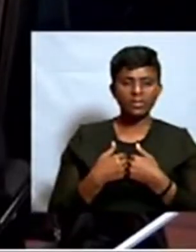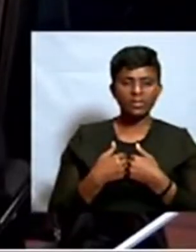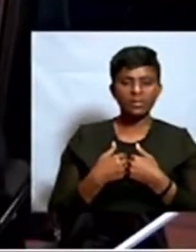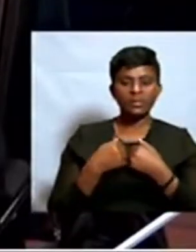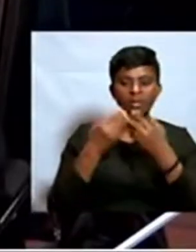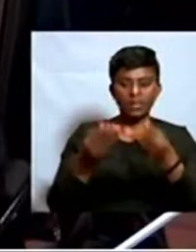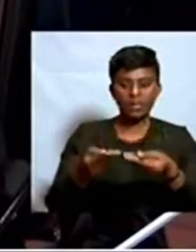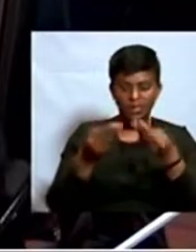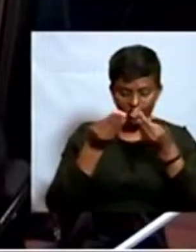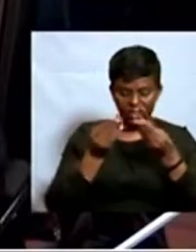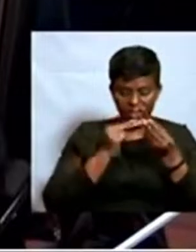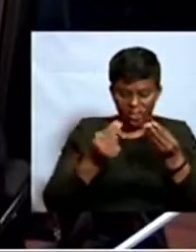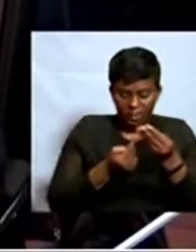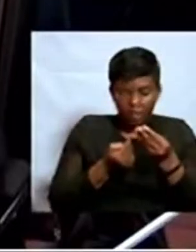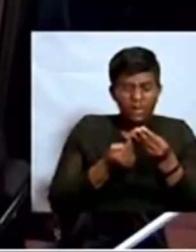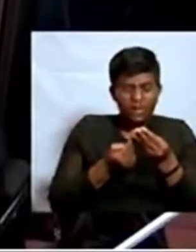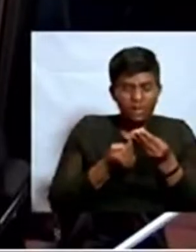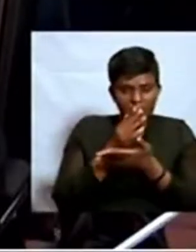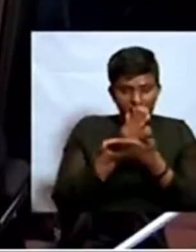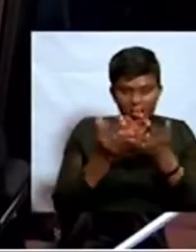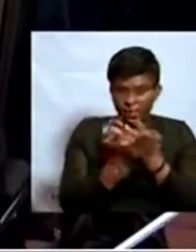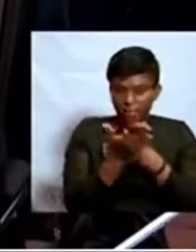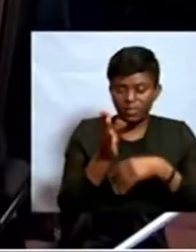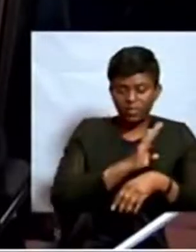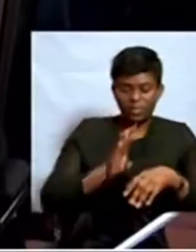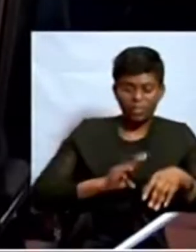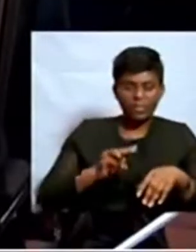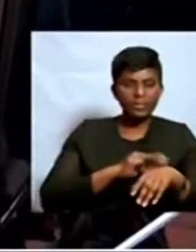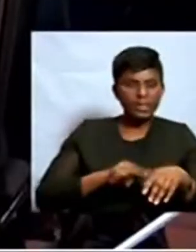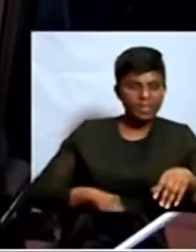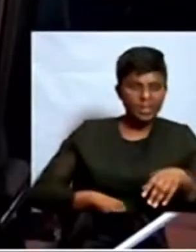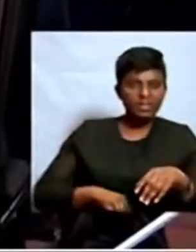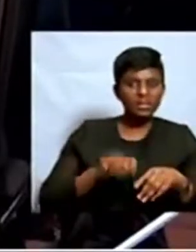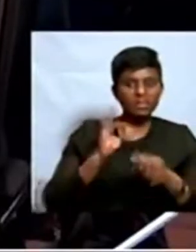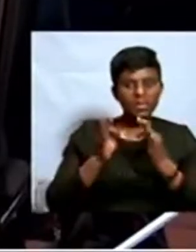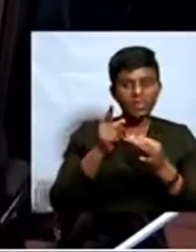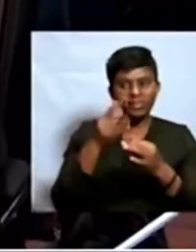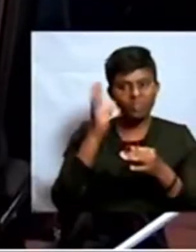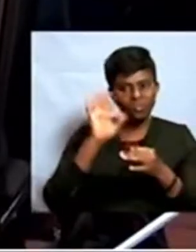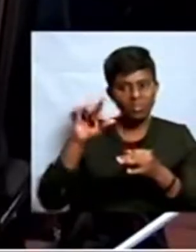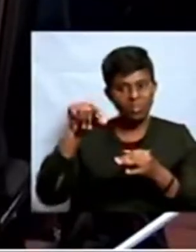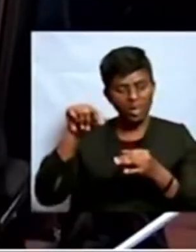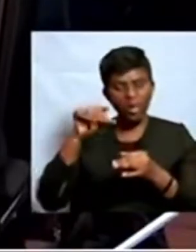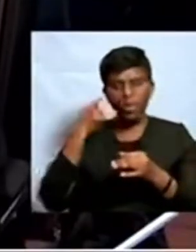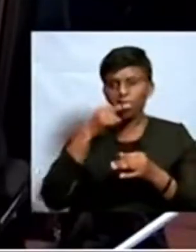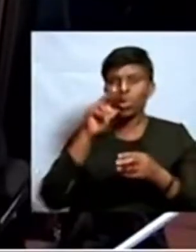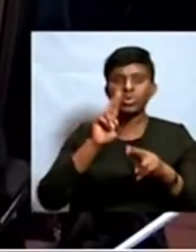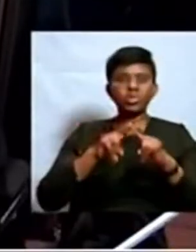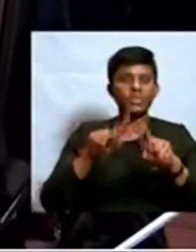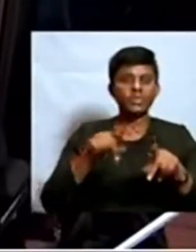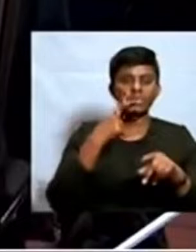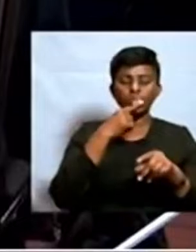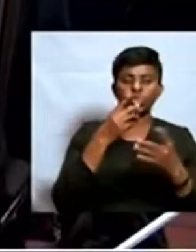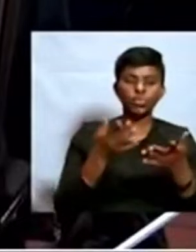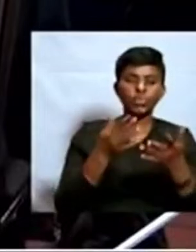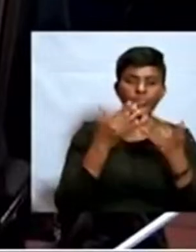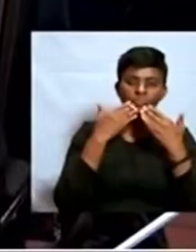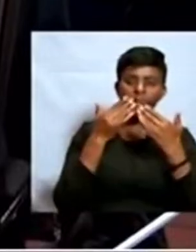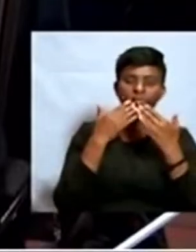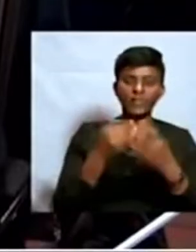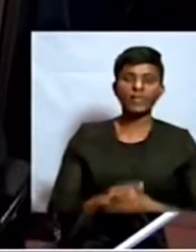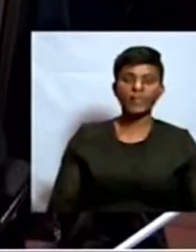give us briefly some of the board members, if in terms of their qualifications? Who is the board chair? Thank